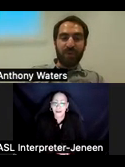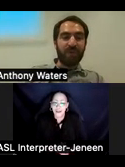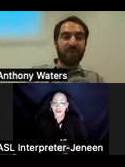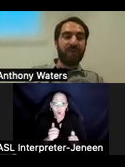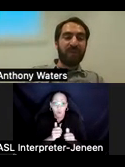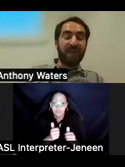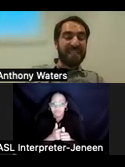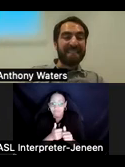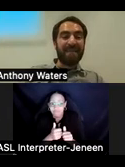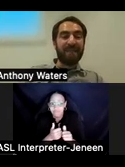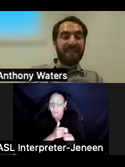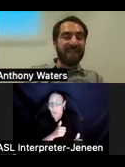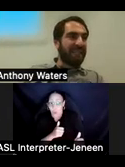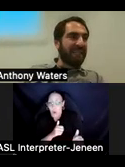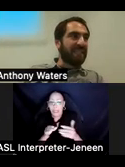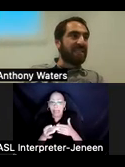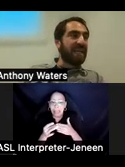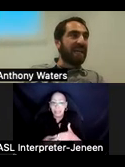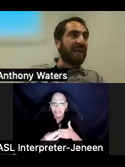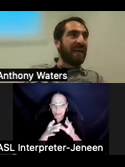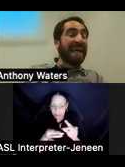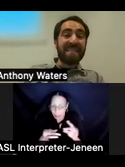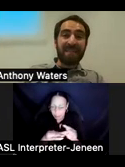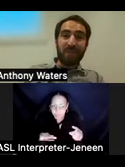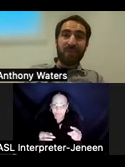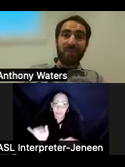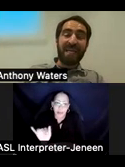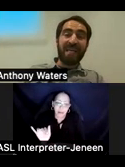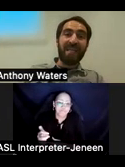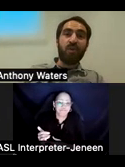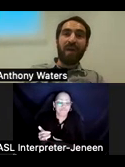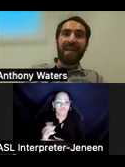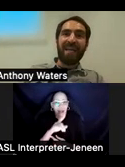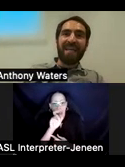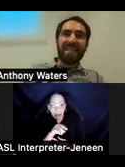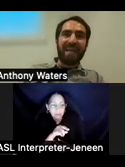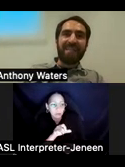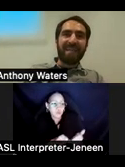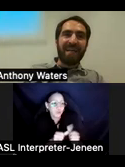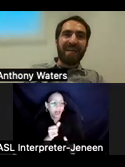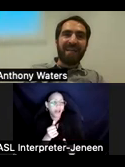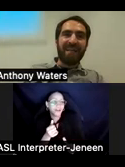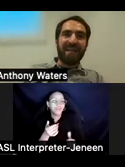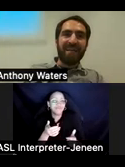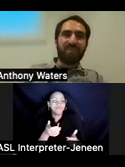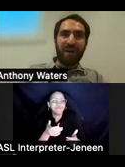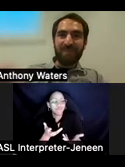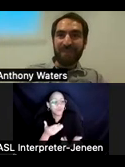before. Those are a leading statement is asking about suicide in a way that